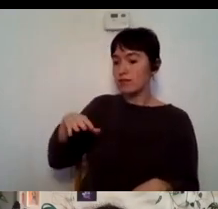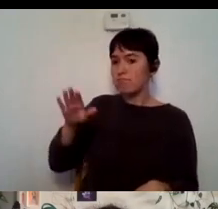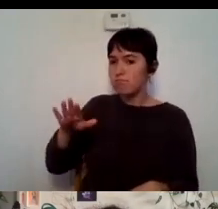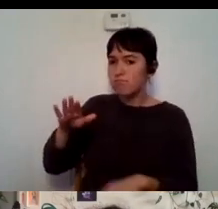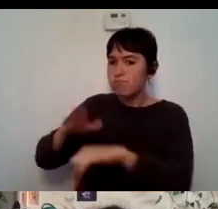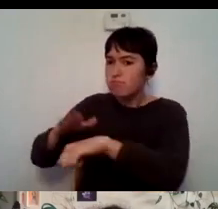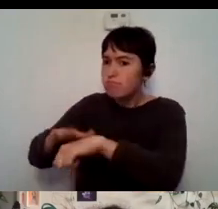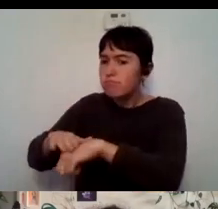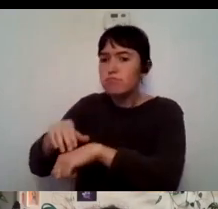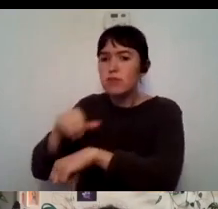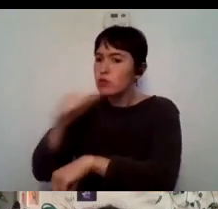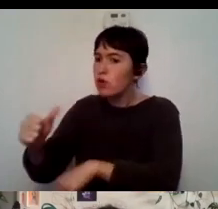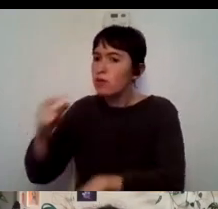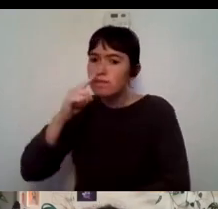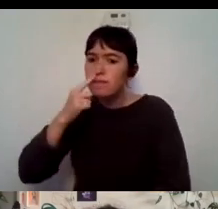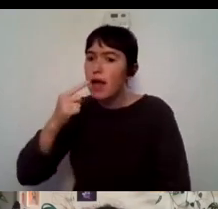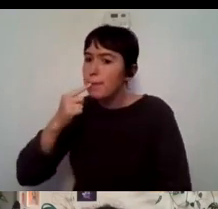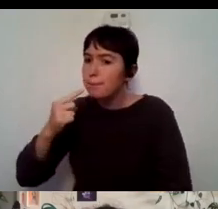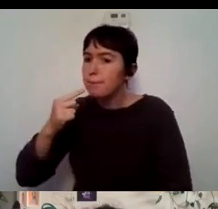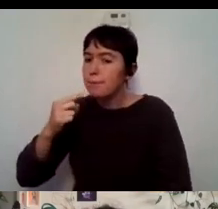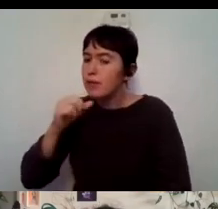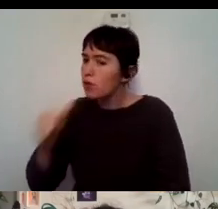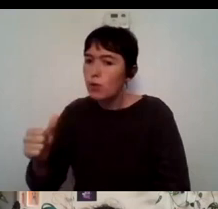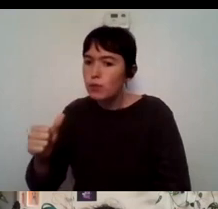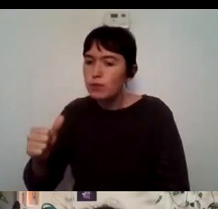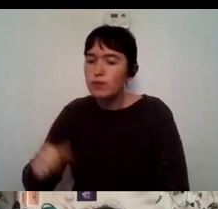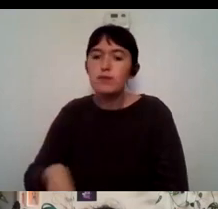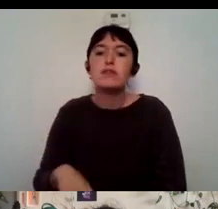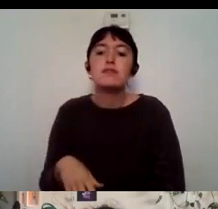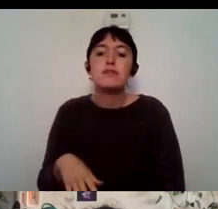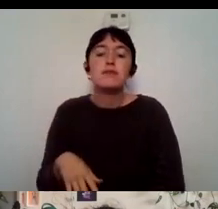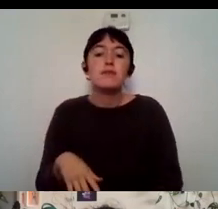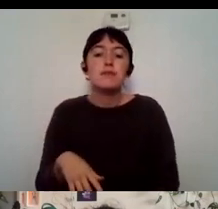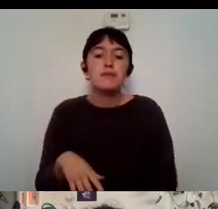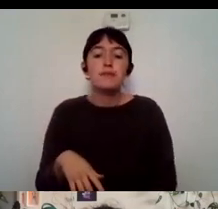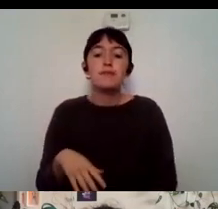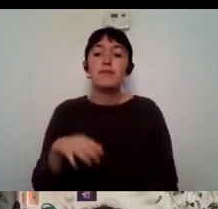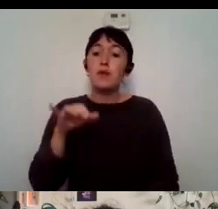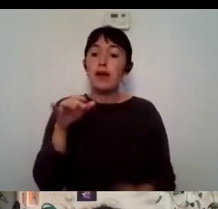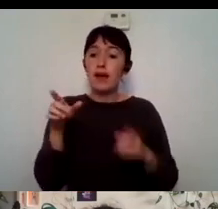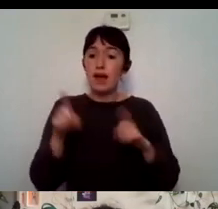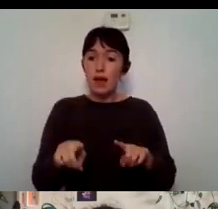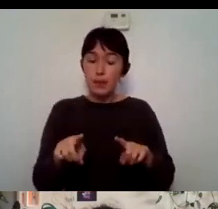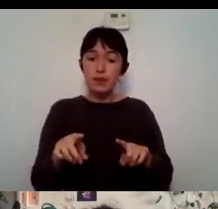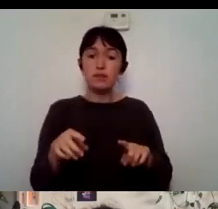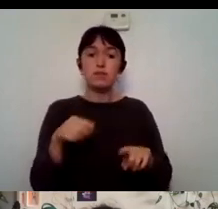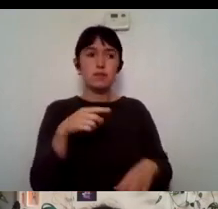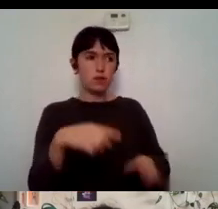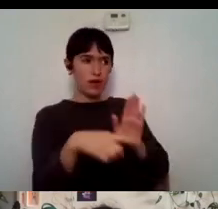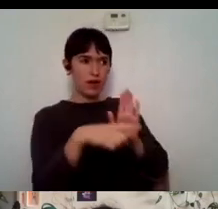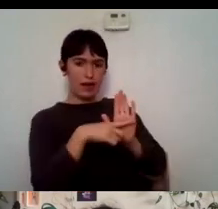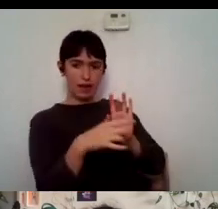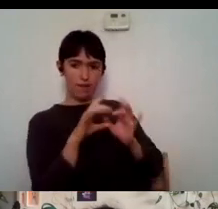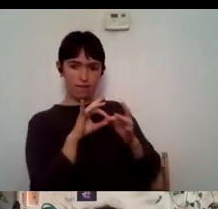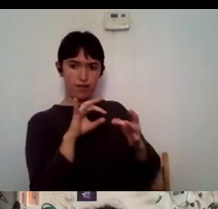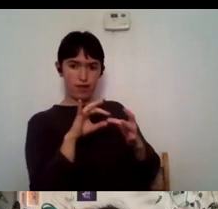an example of lose shift. What's happening is that you're receiving negative feedback for your behavior, the picking of the nose and